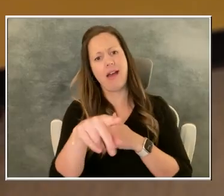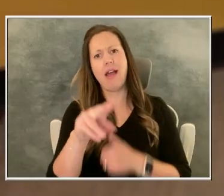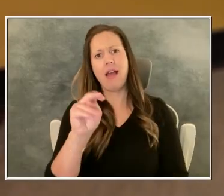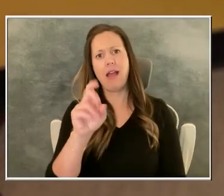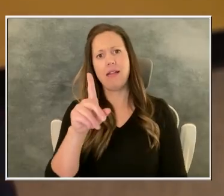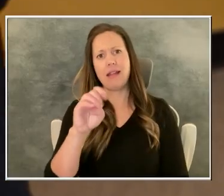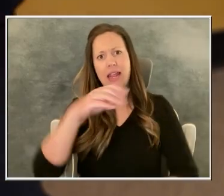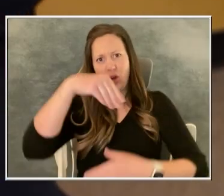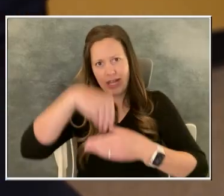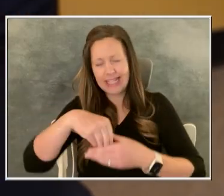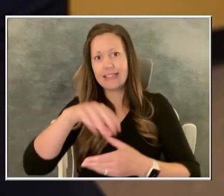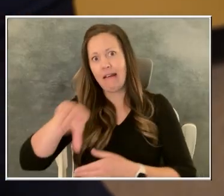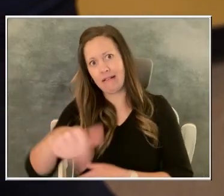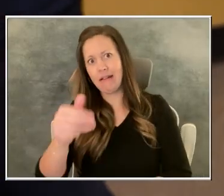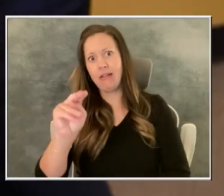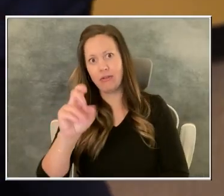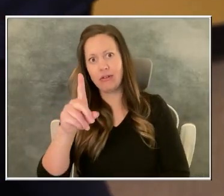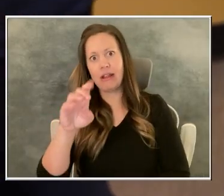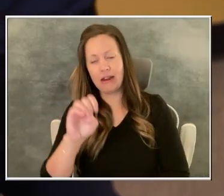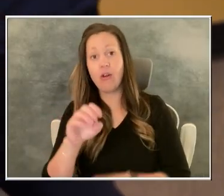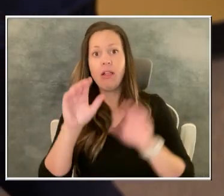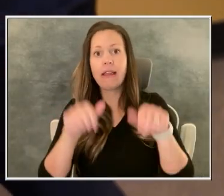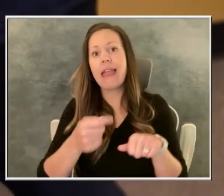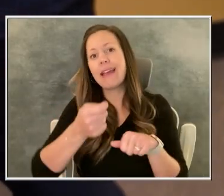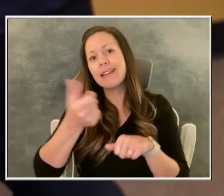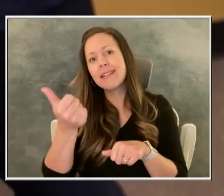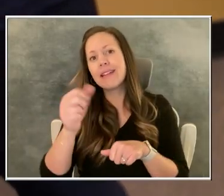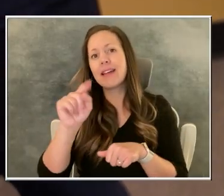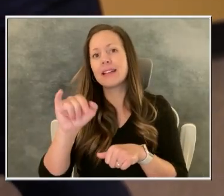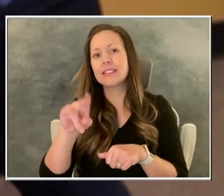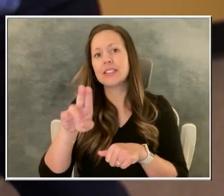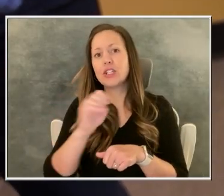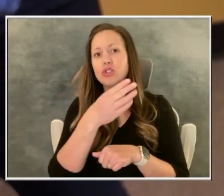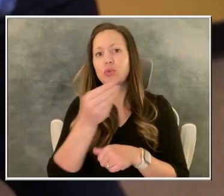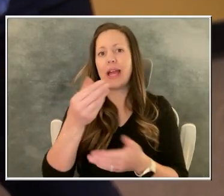a needle, can remove tissue and restore function.